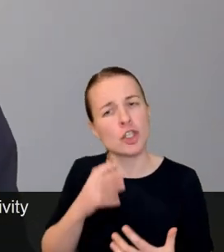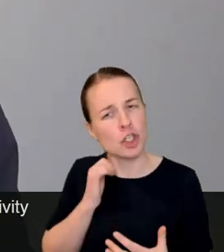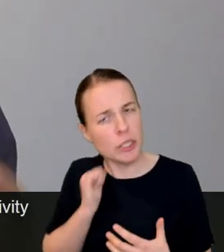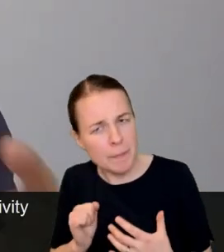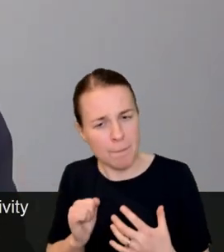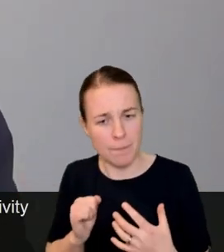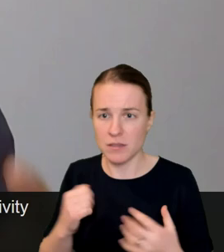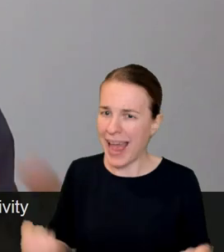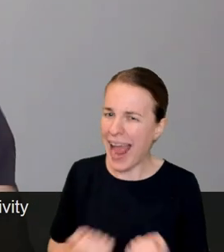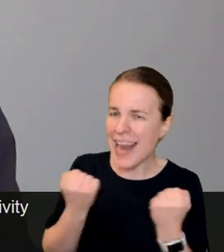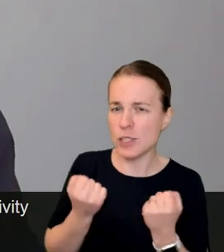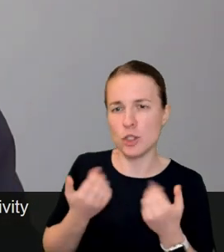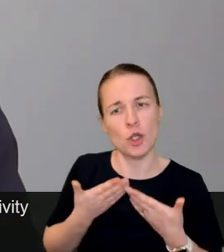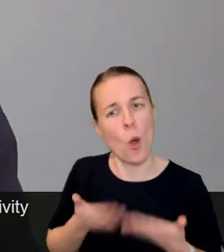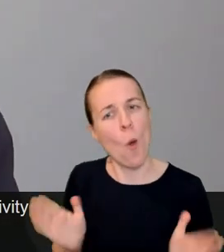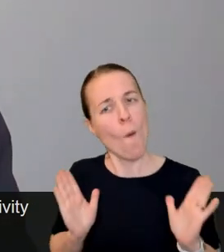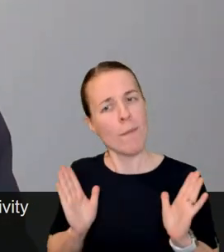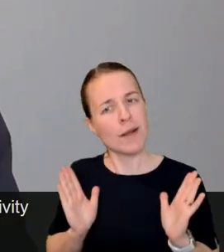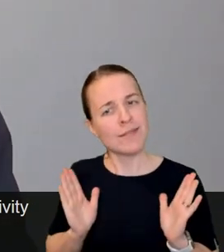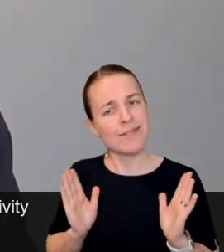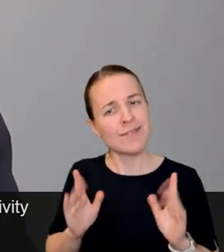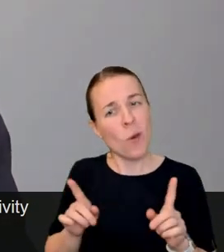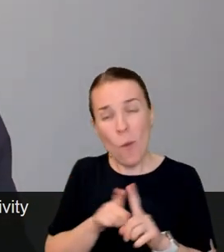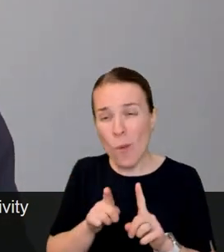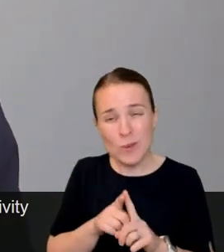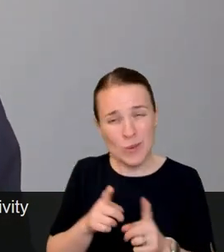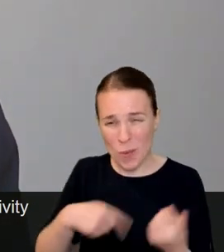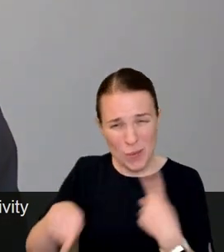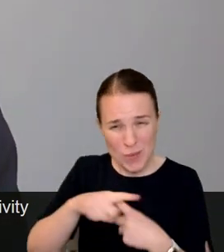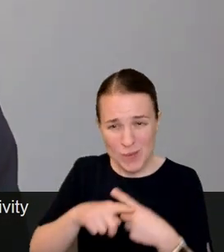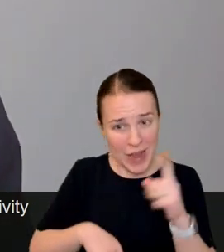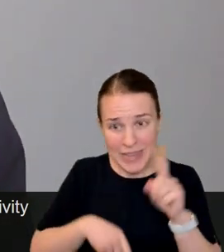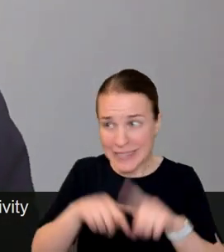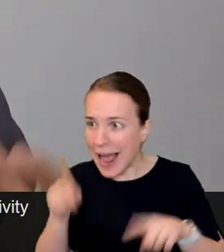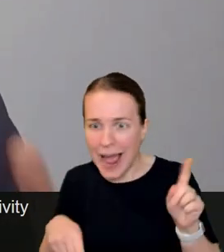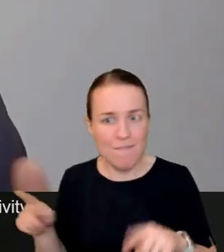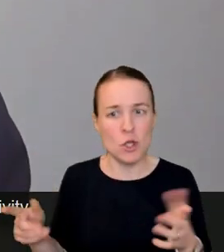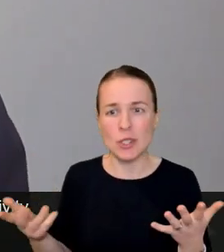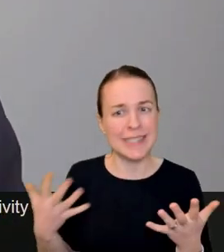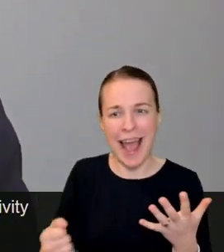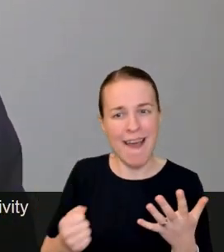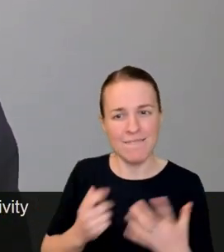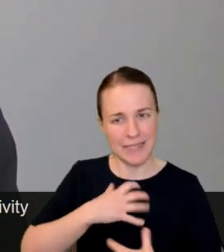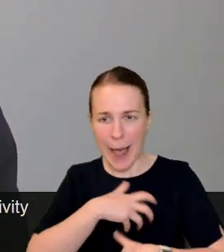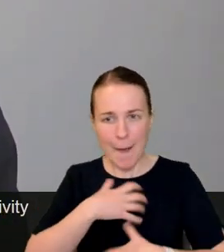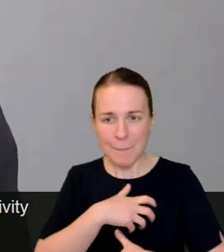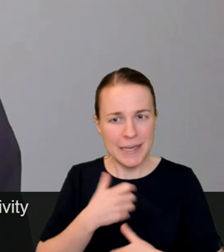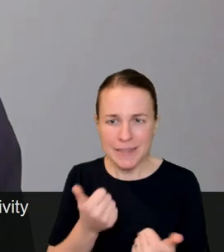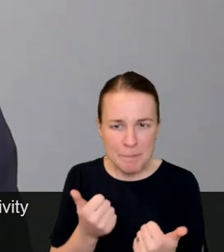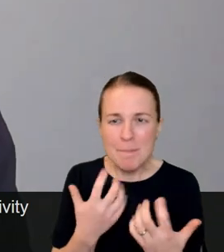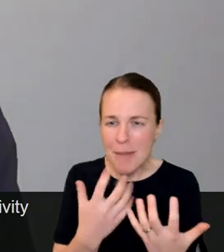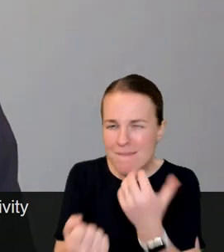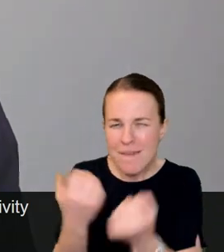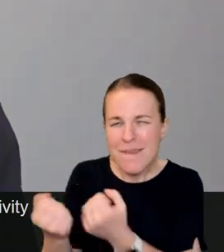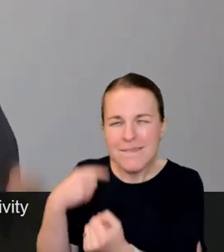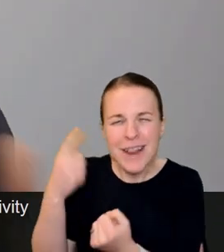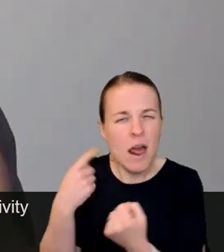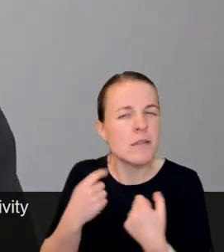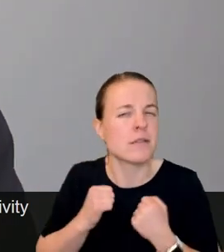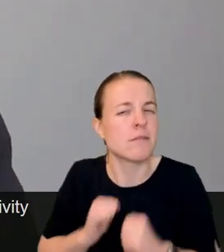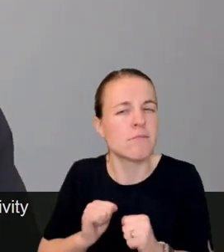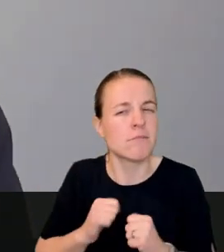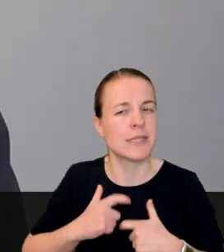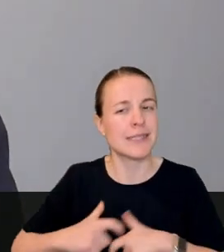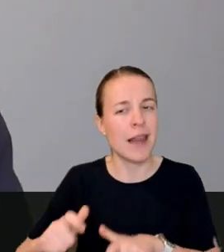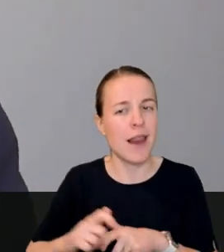and our incredible dynamism and diversity. And it's by drawing on these assets that I'm